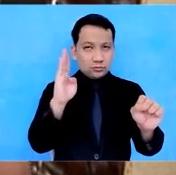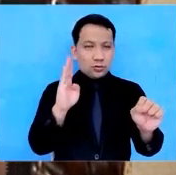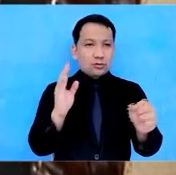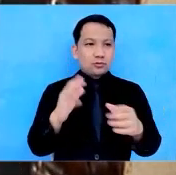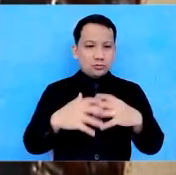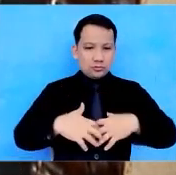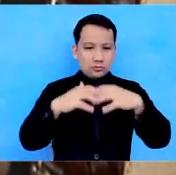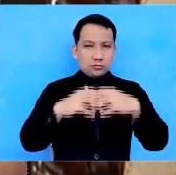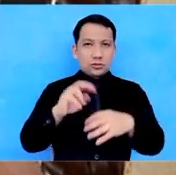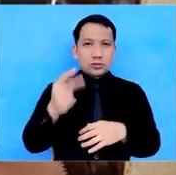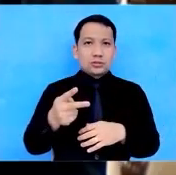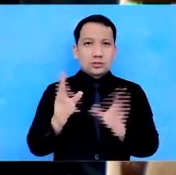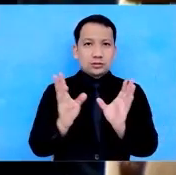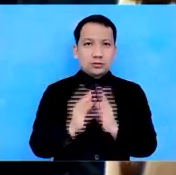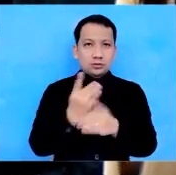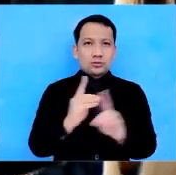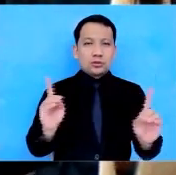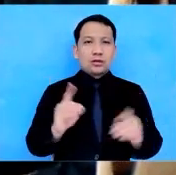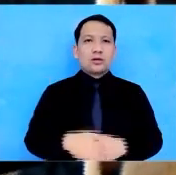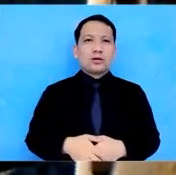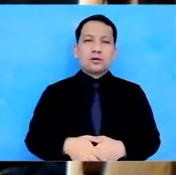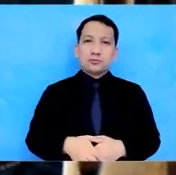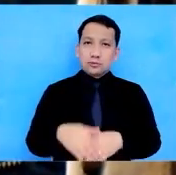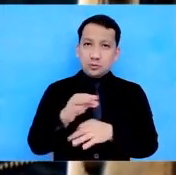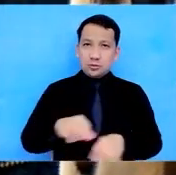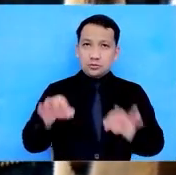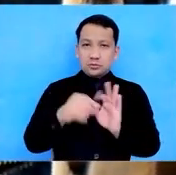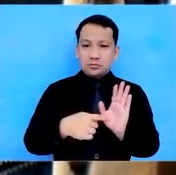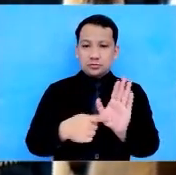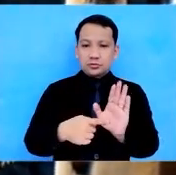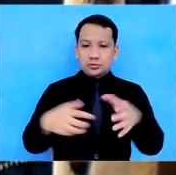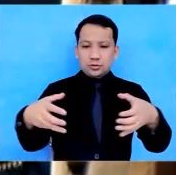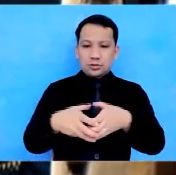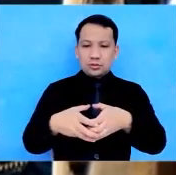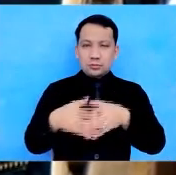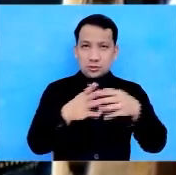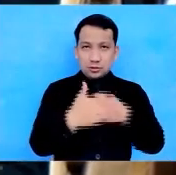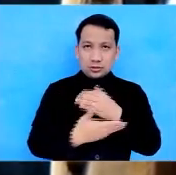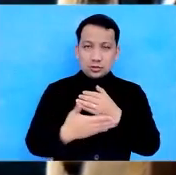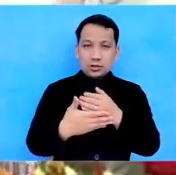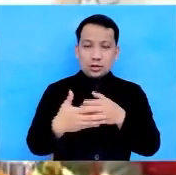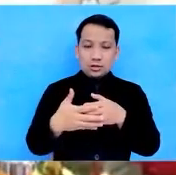ng Second Summit for Democracy. Isa raw itong pagpapakita ng pagkakaisa ng mga bansa sa pagsusulong ng